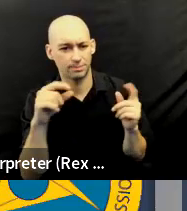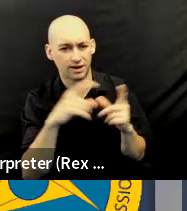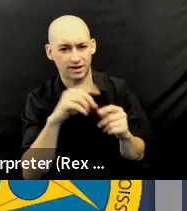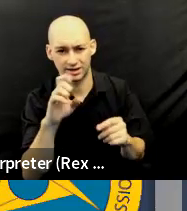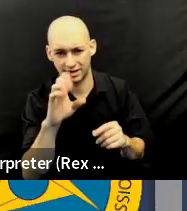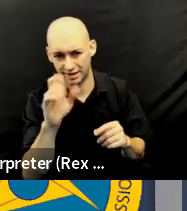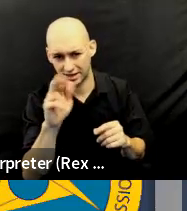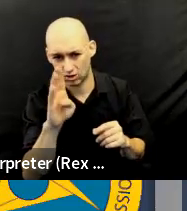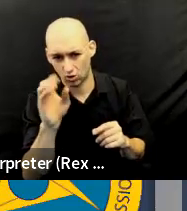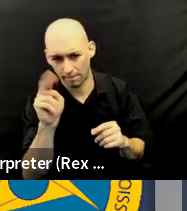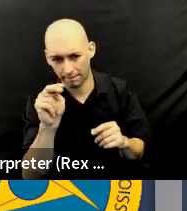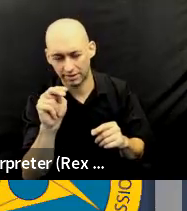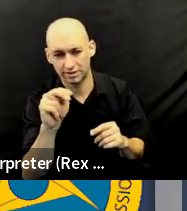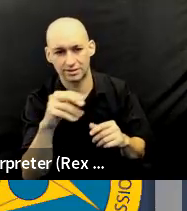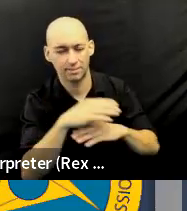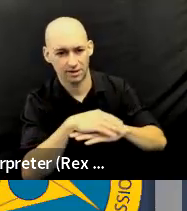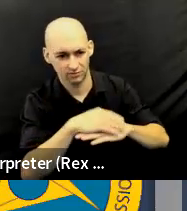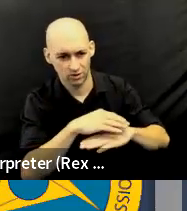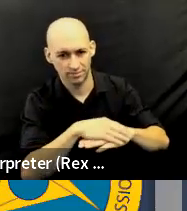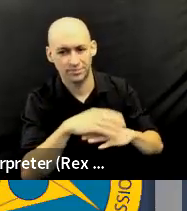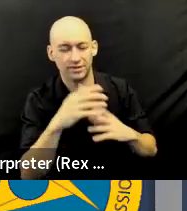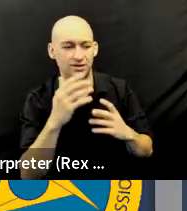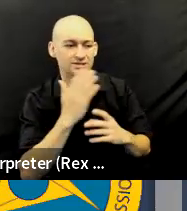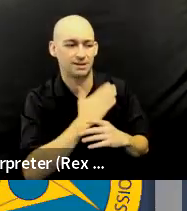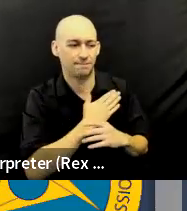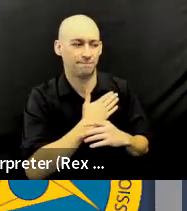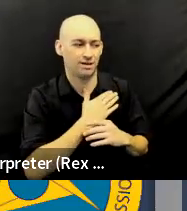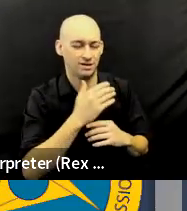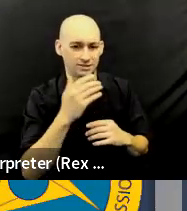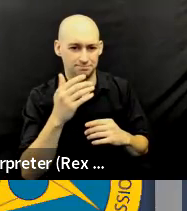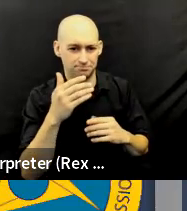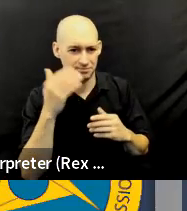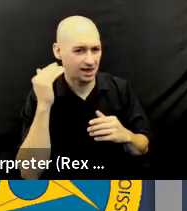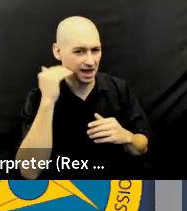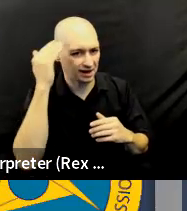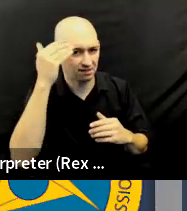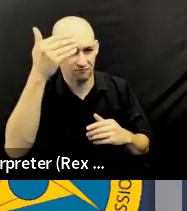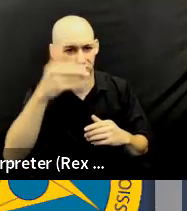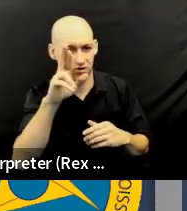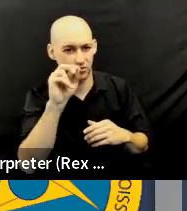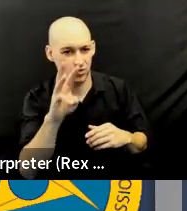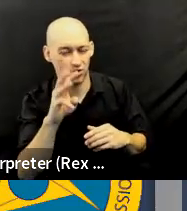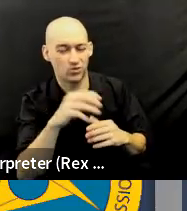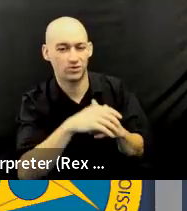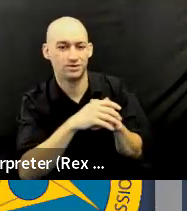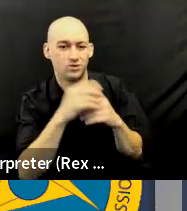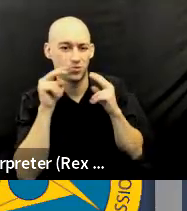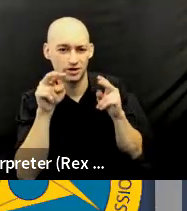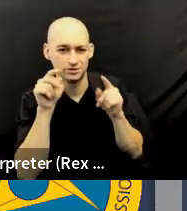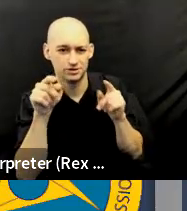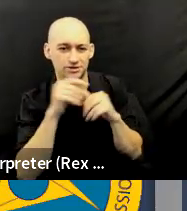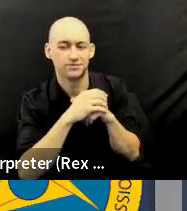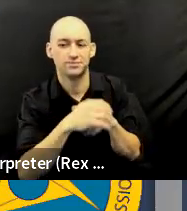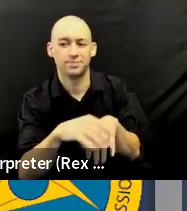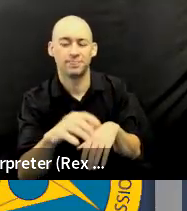That's a picture of my head in the front row watching you speak. And one of the big takeaways was